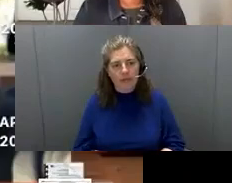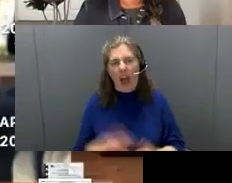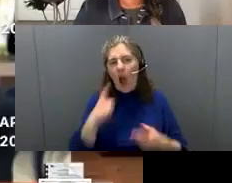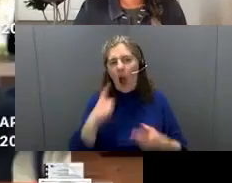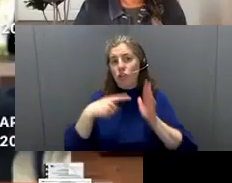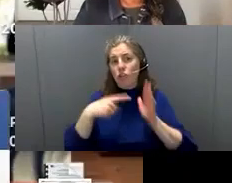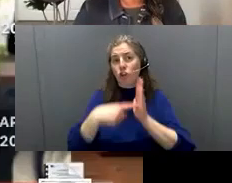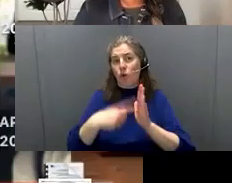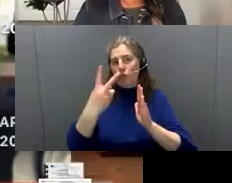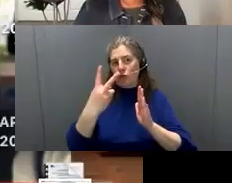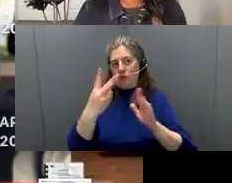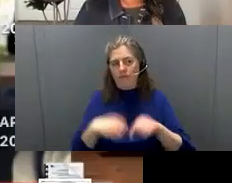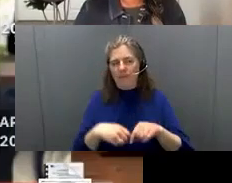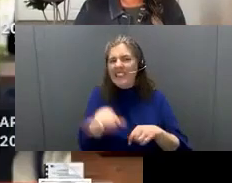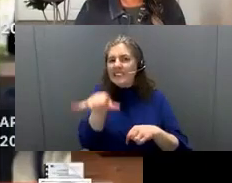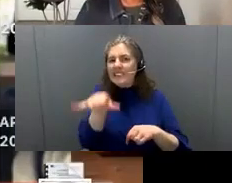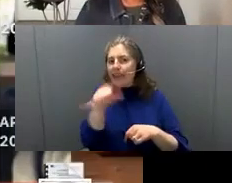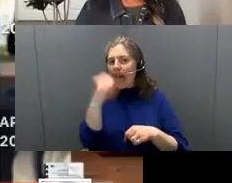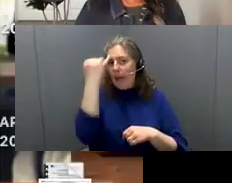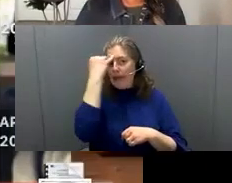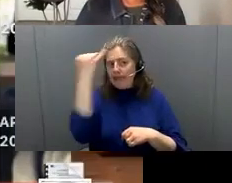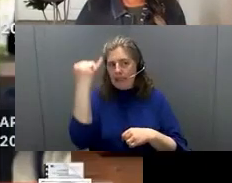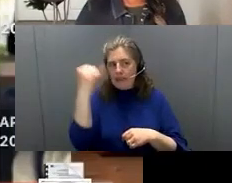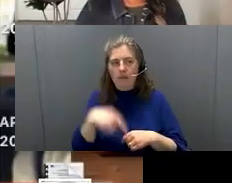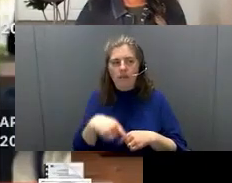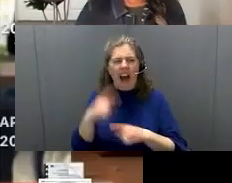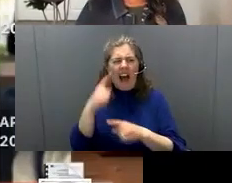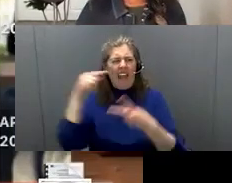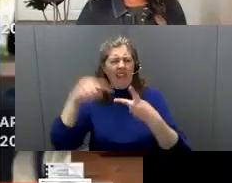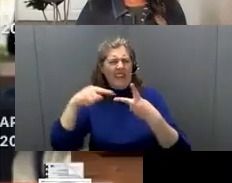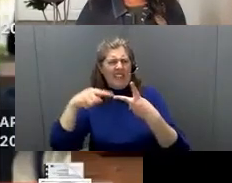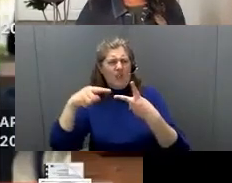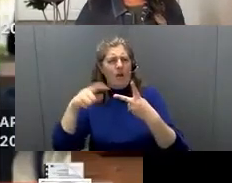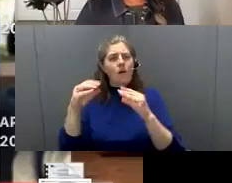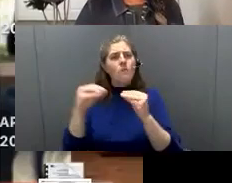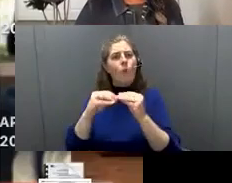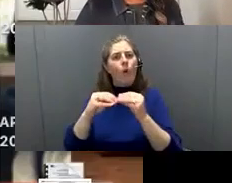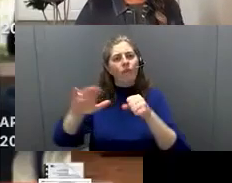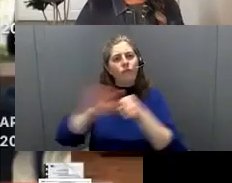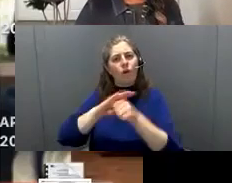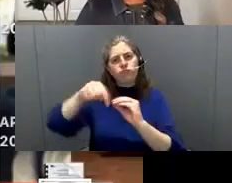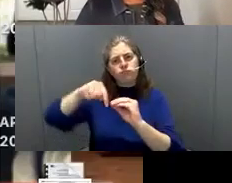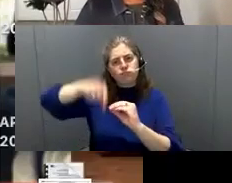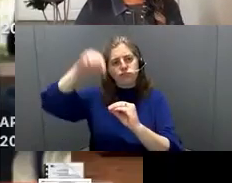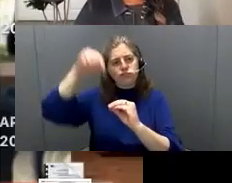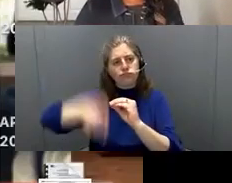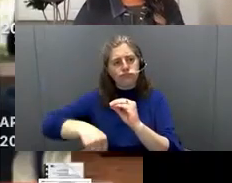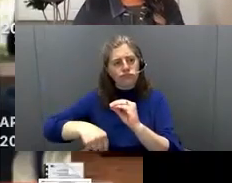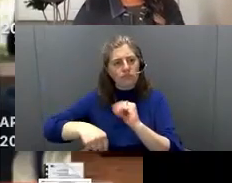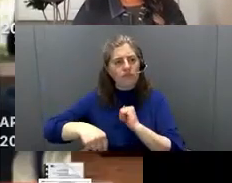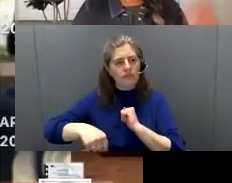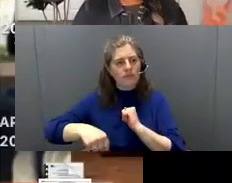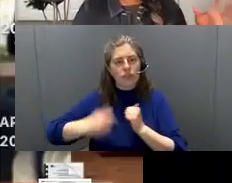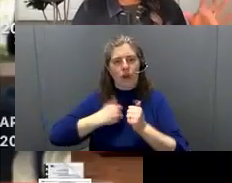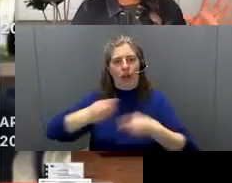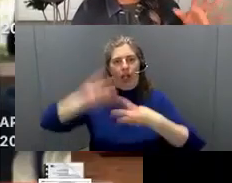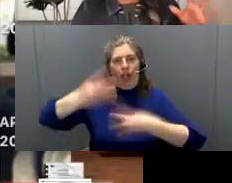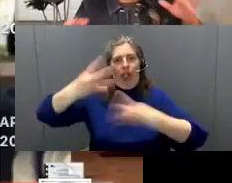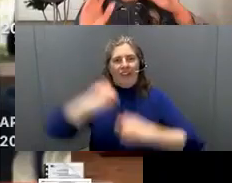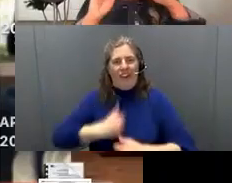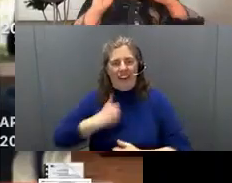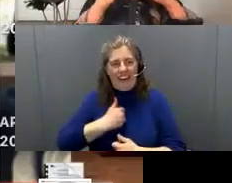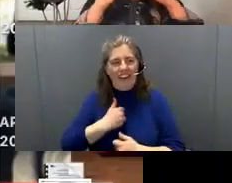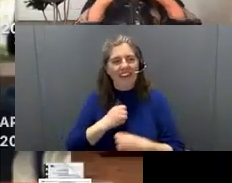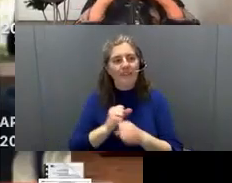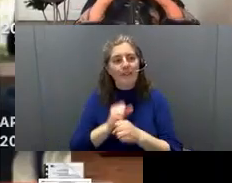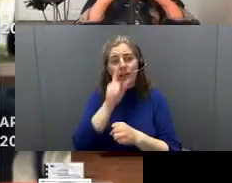you a couple, and it's the same idea. This one I think I did a little bit more completely because, excuse me, I wanted to make sure, because